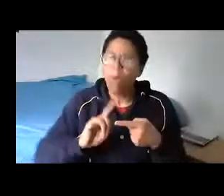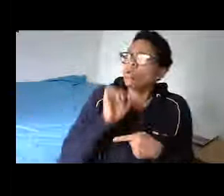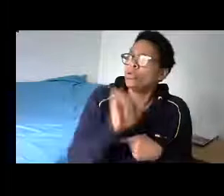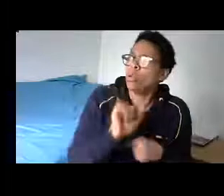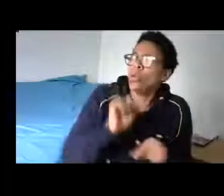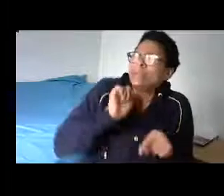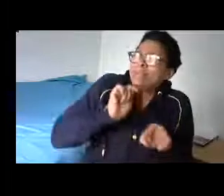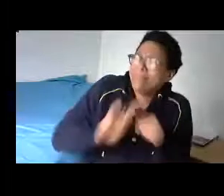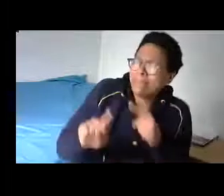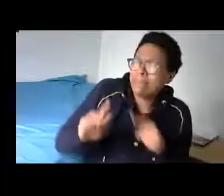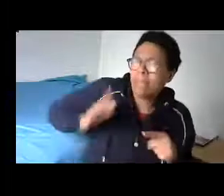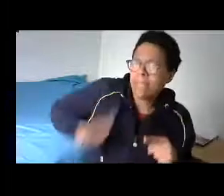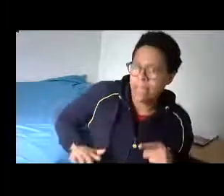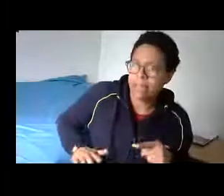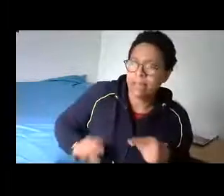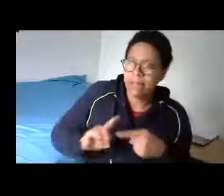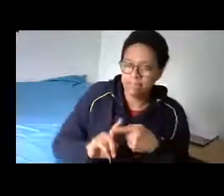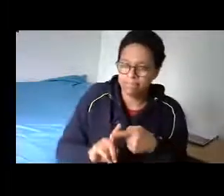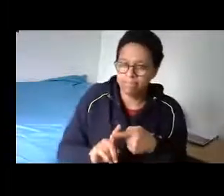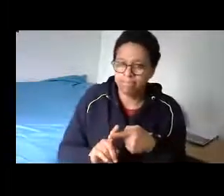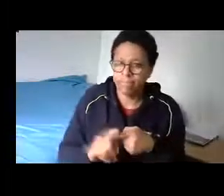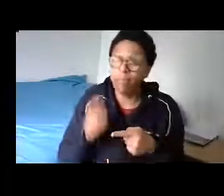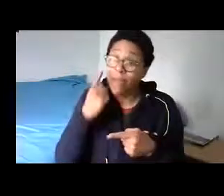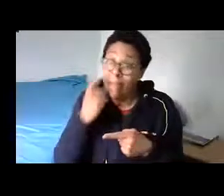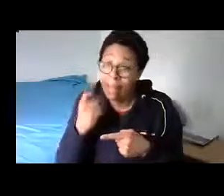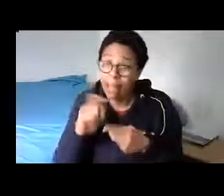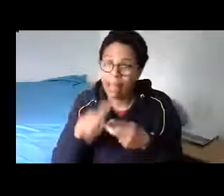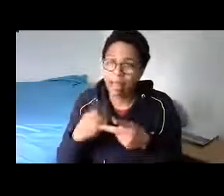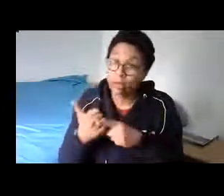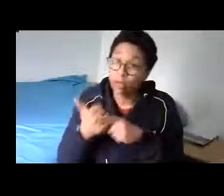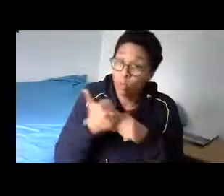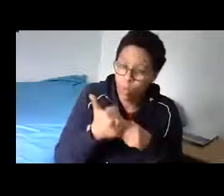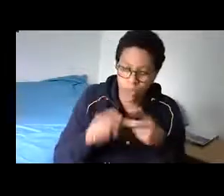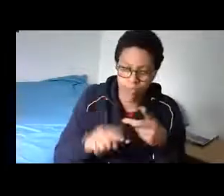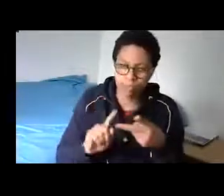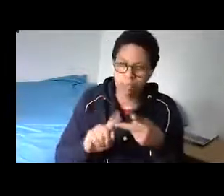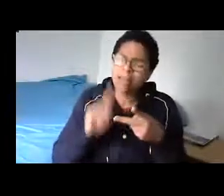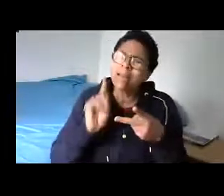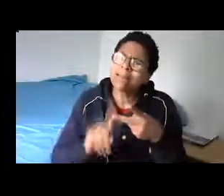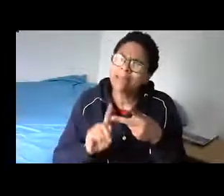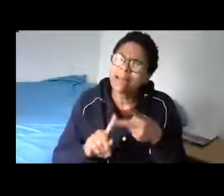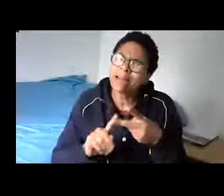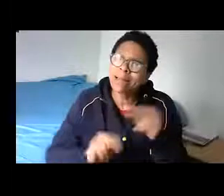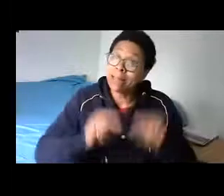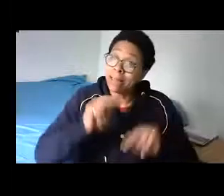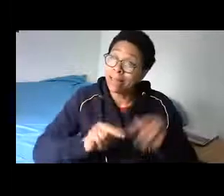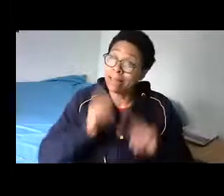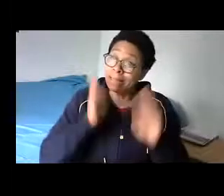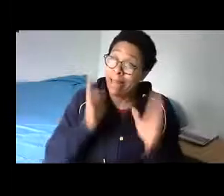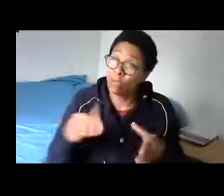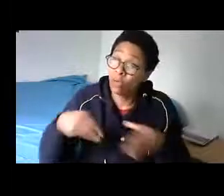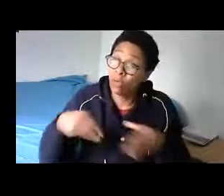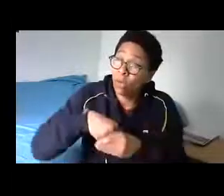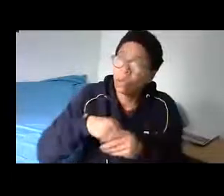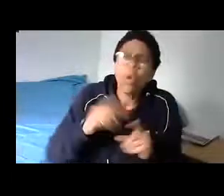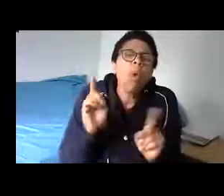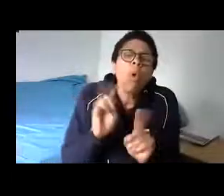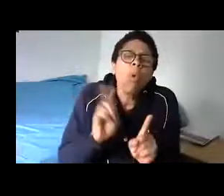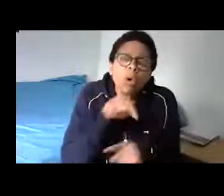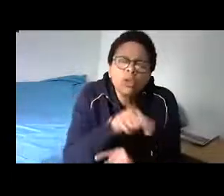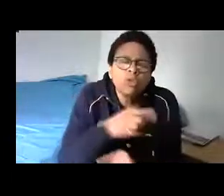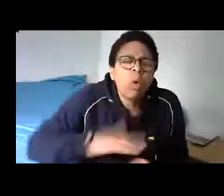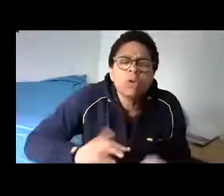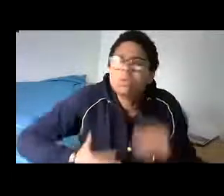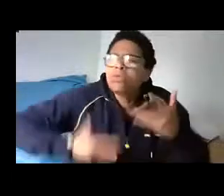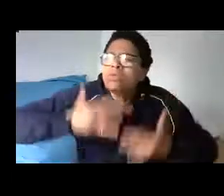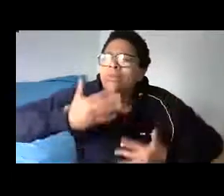for care and support. Second is what outcomes you want to achieve and how